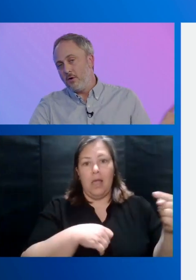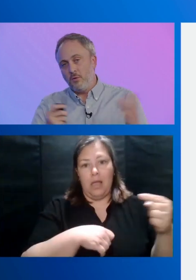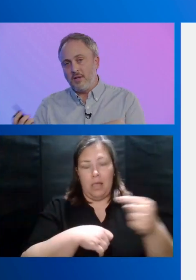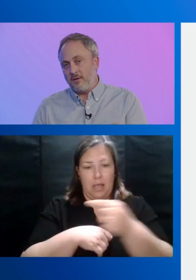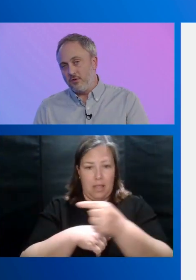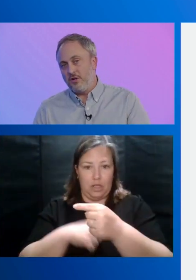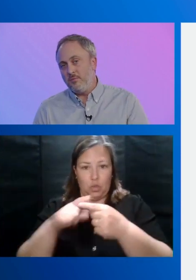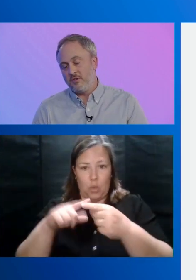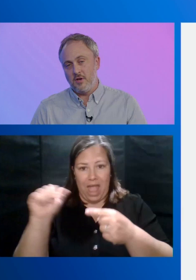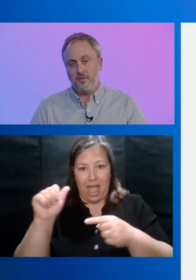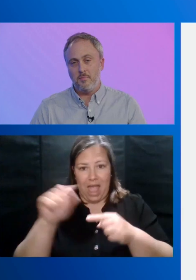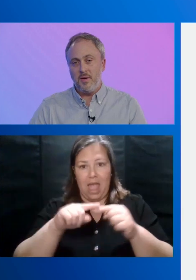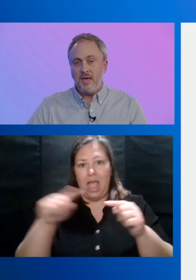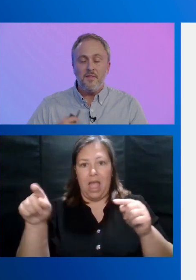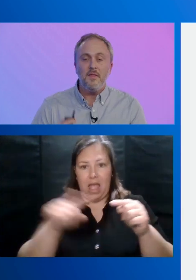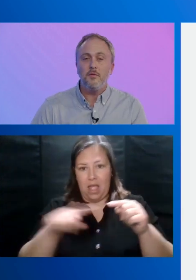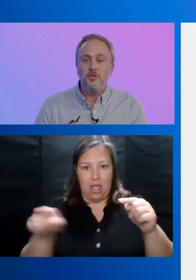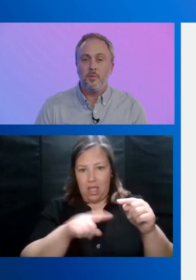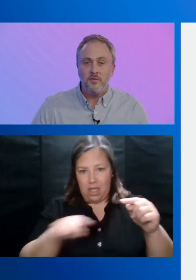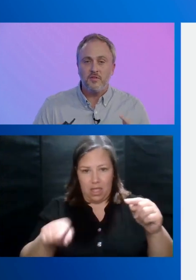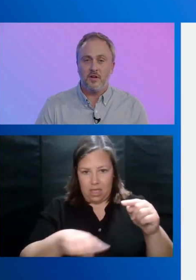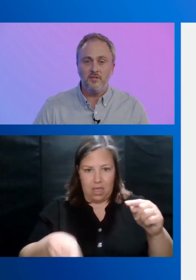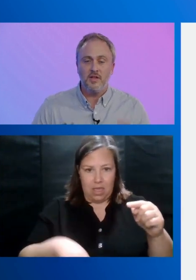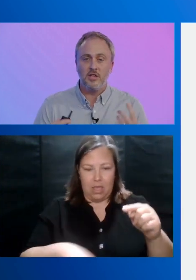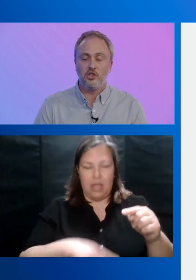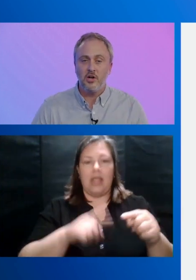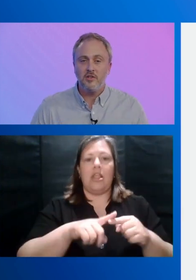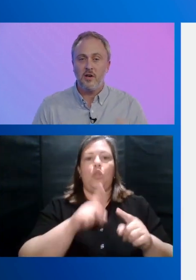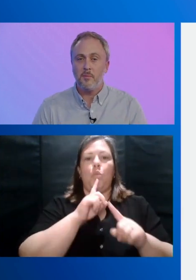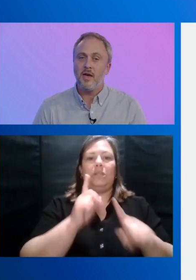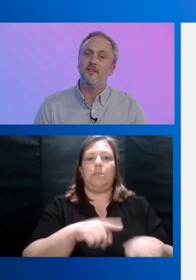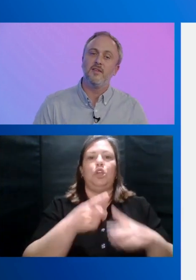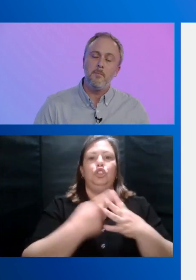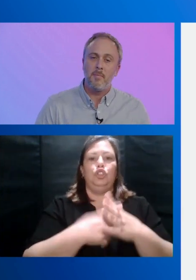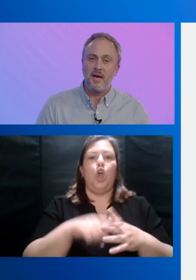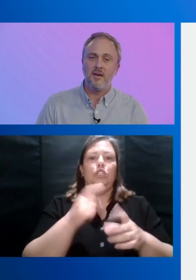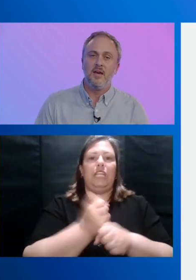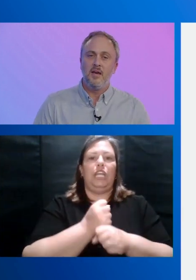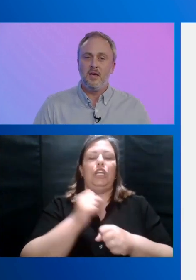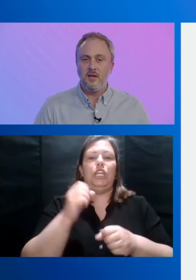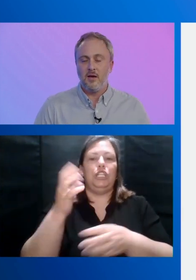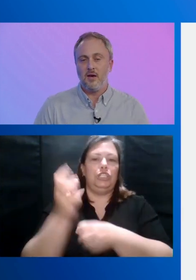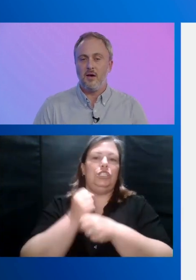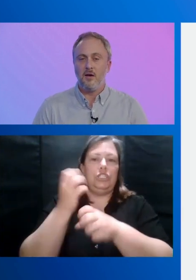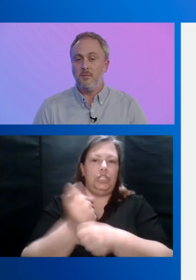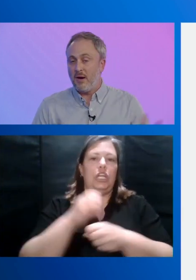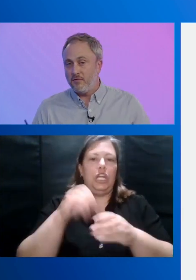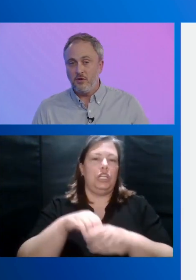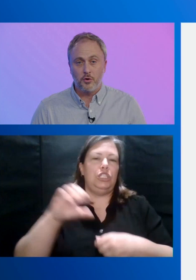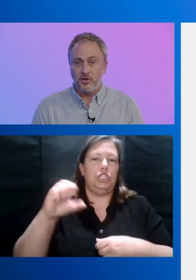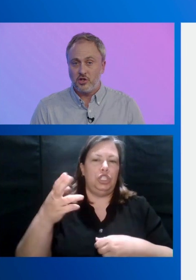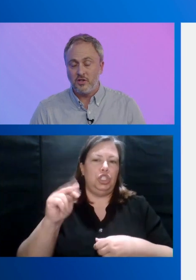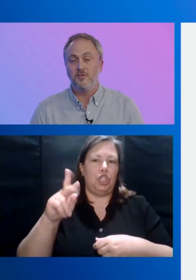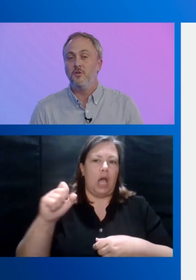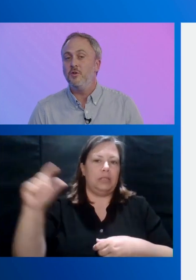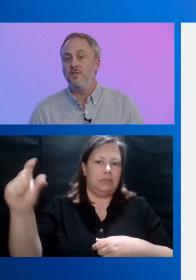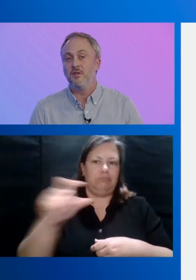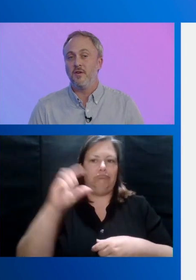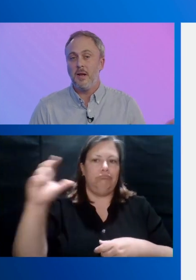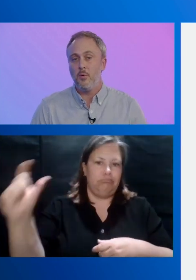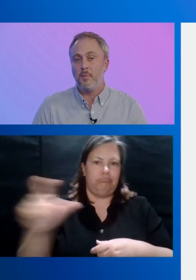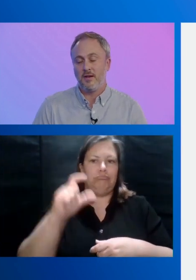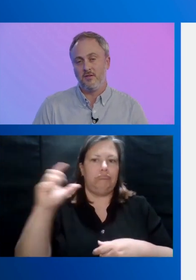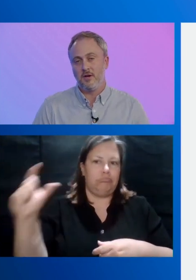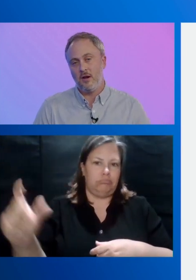That might call downstream to service B. And then the response starts to get chunked up and sent back in buffers or in chunks as soon as